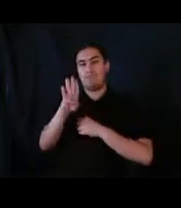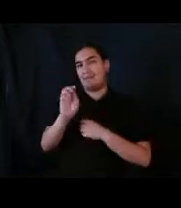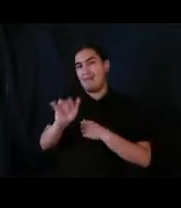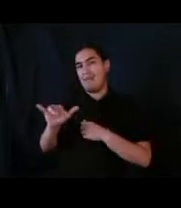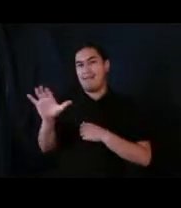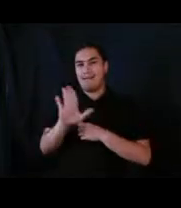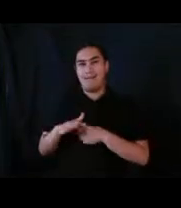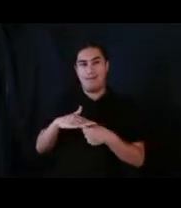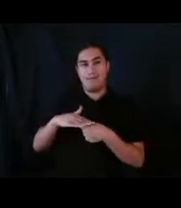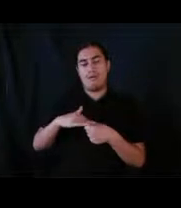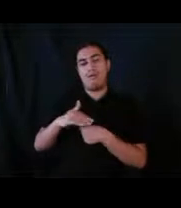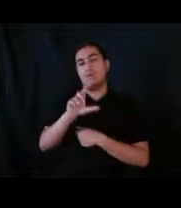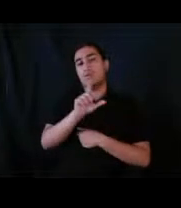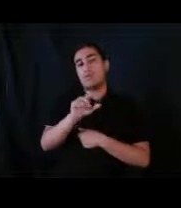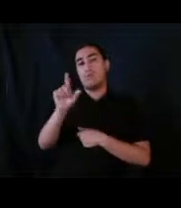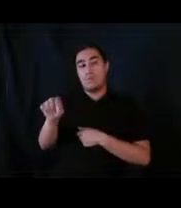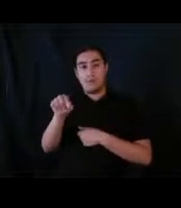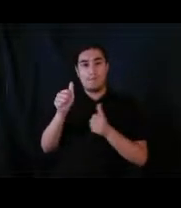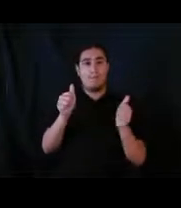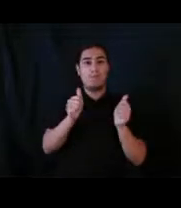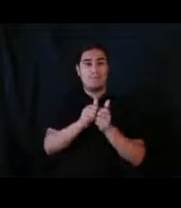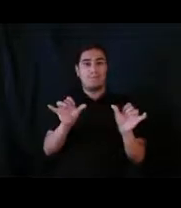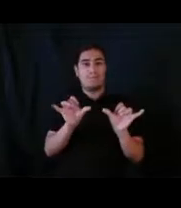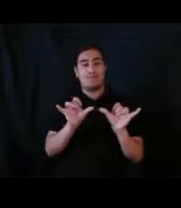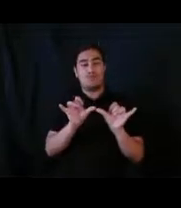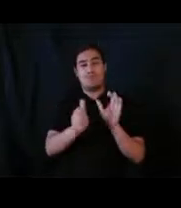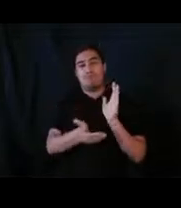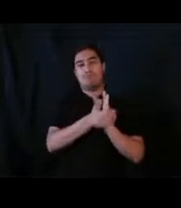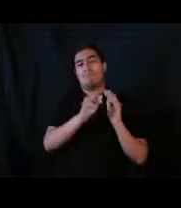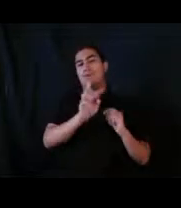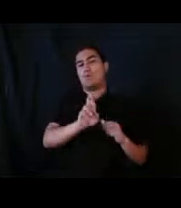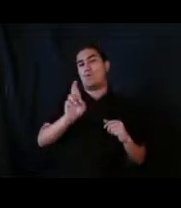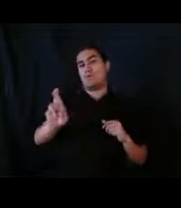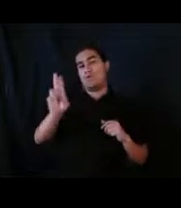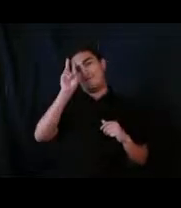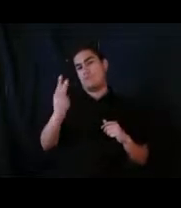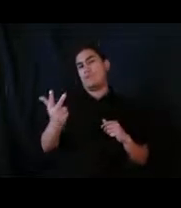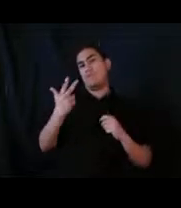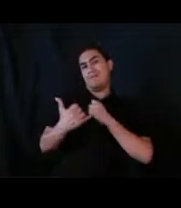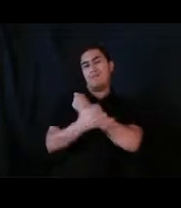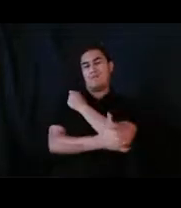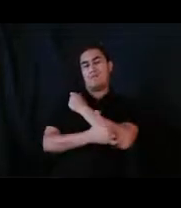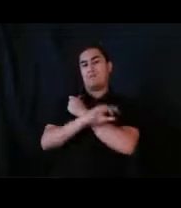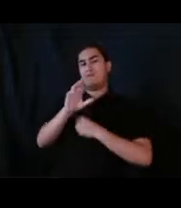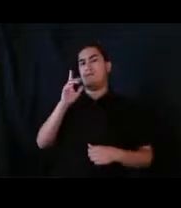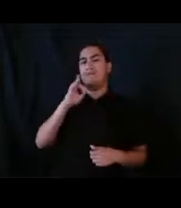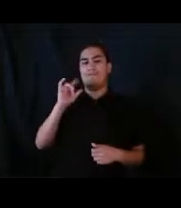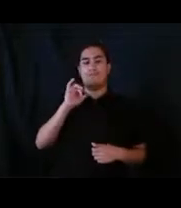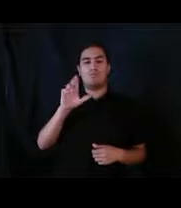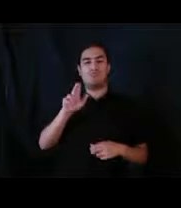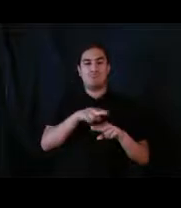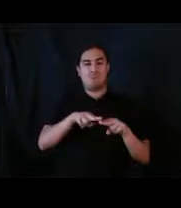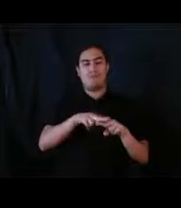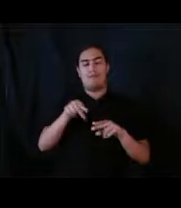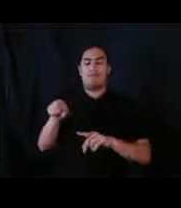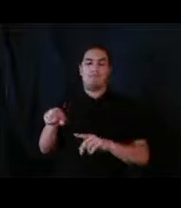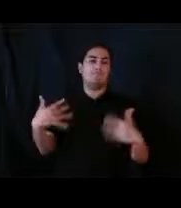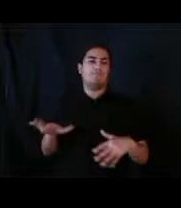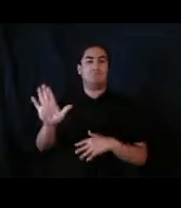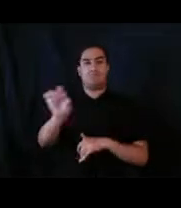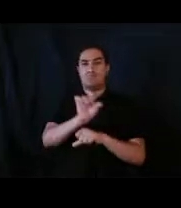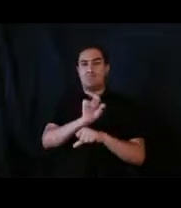2020 with measure rr for the three county caltrain measure his work on